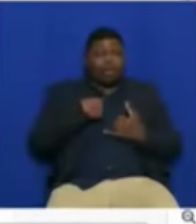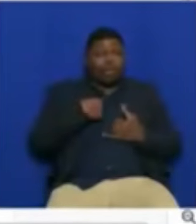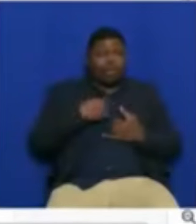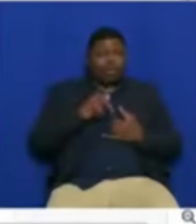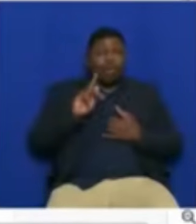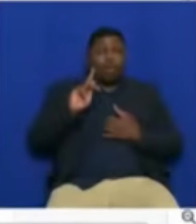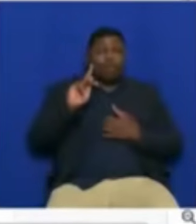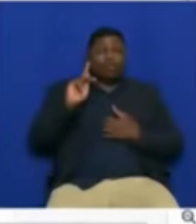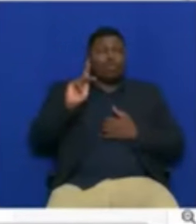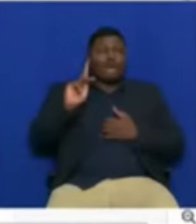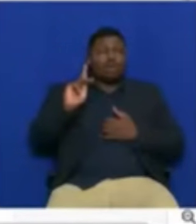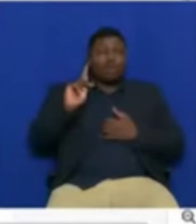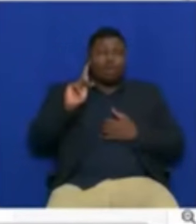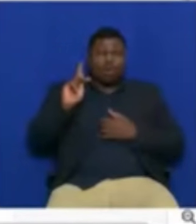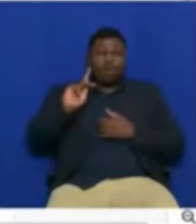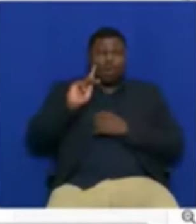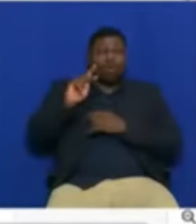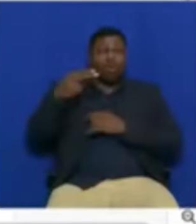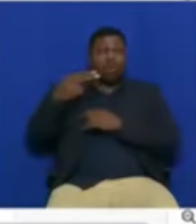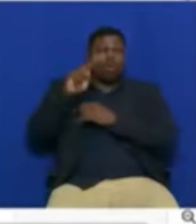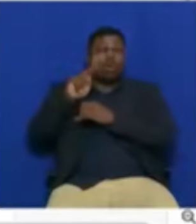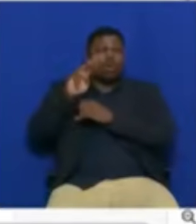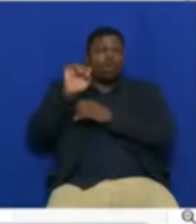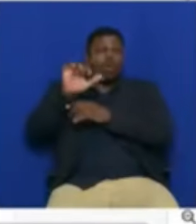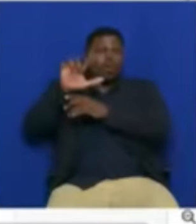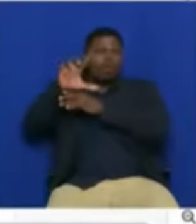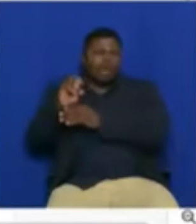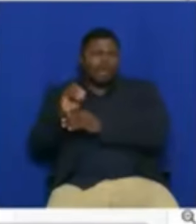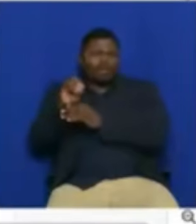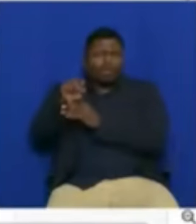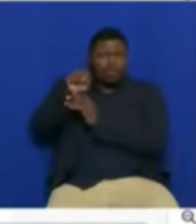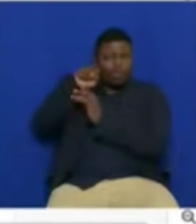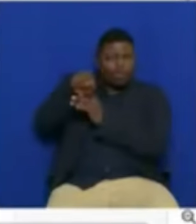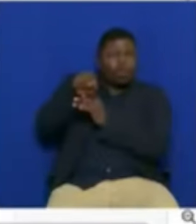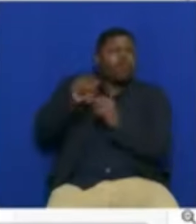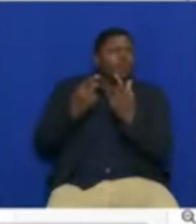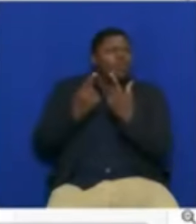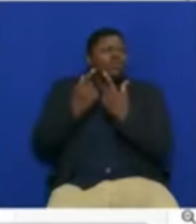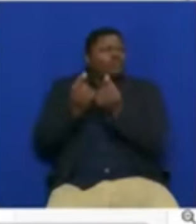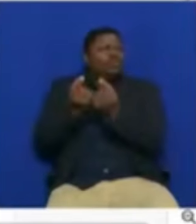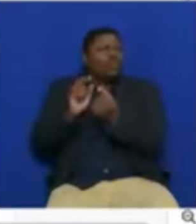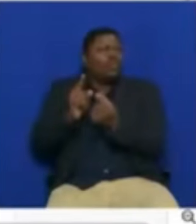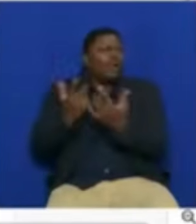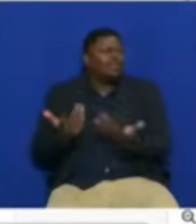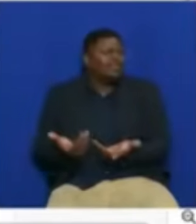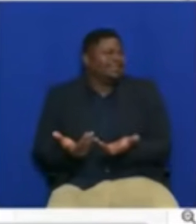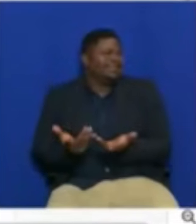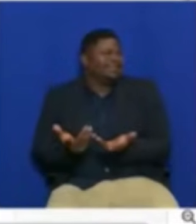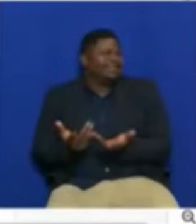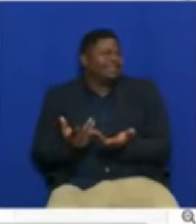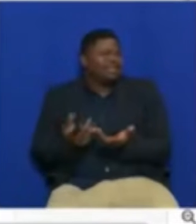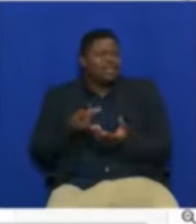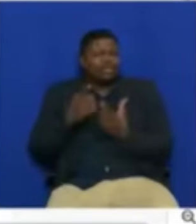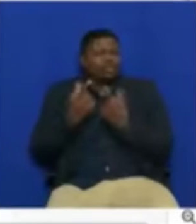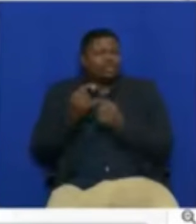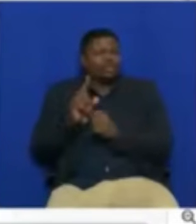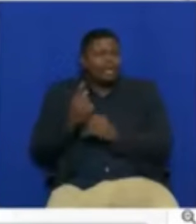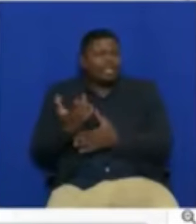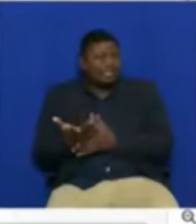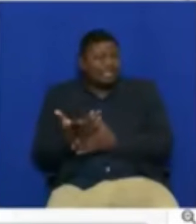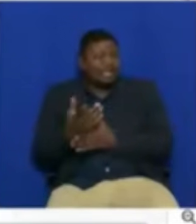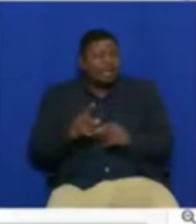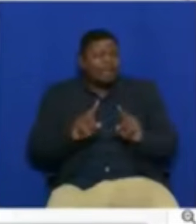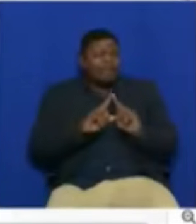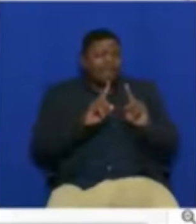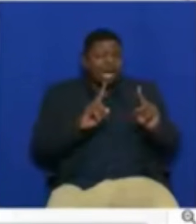is about Khumalo cover-up. That 404 A1 statement doesn't say what General Khumalo is supposed to